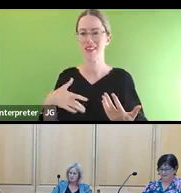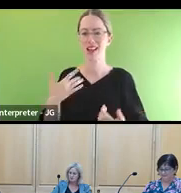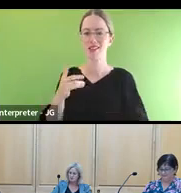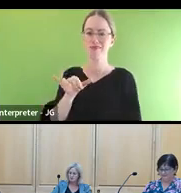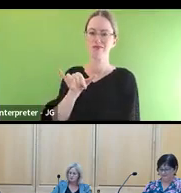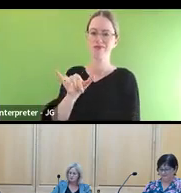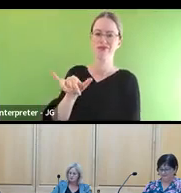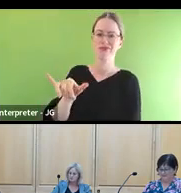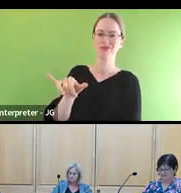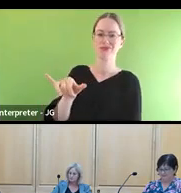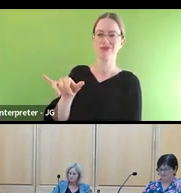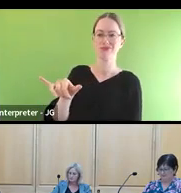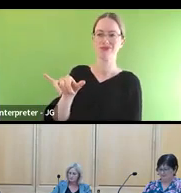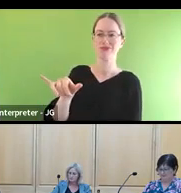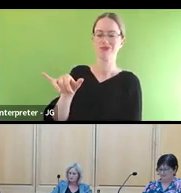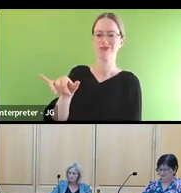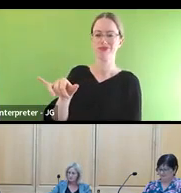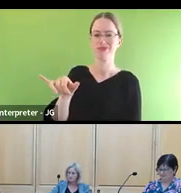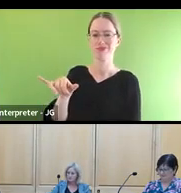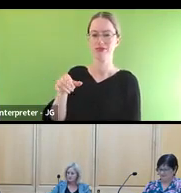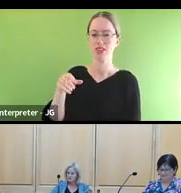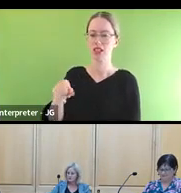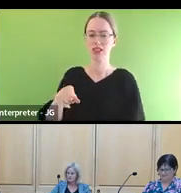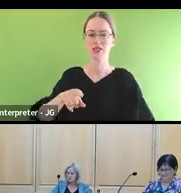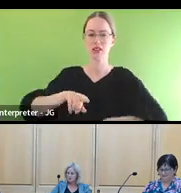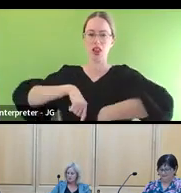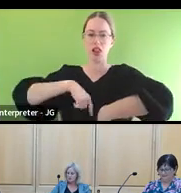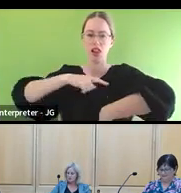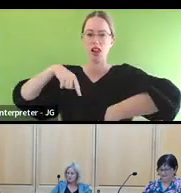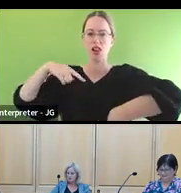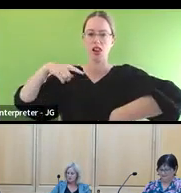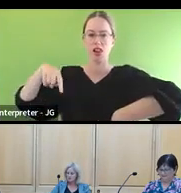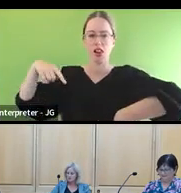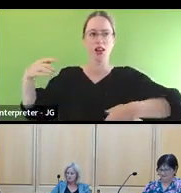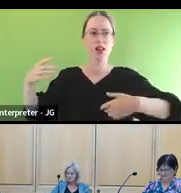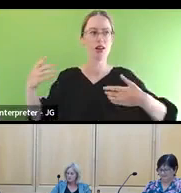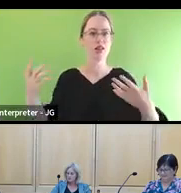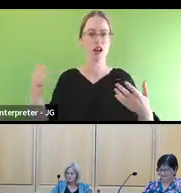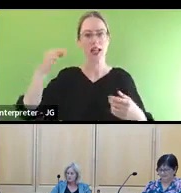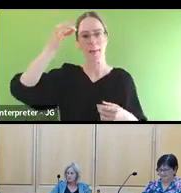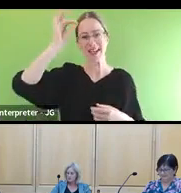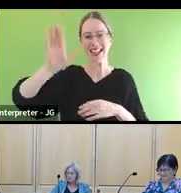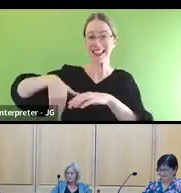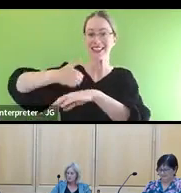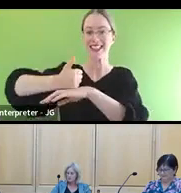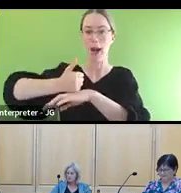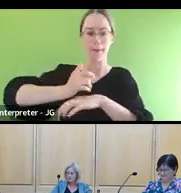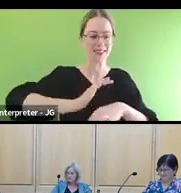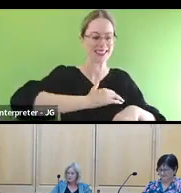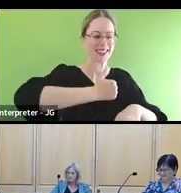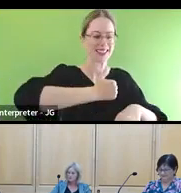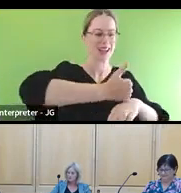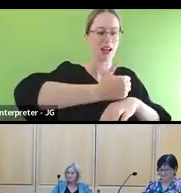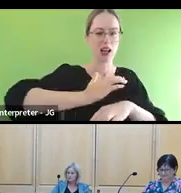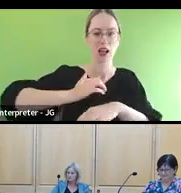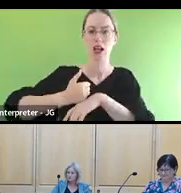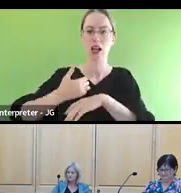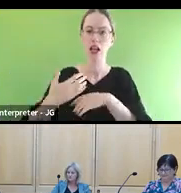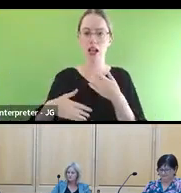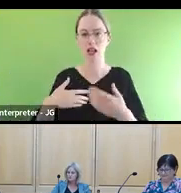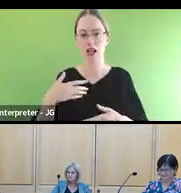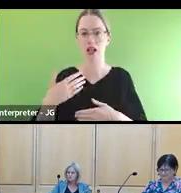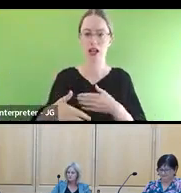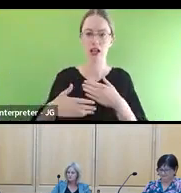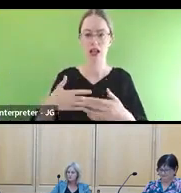like this is just going on and on and on, committee after committee after committee. And I